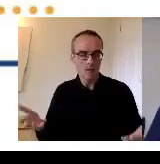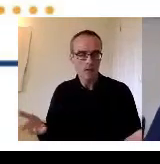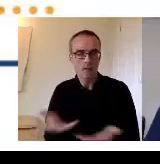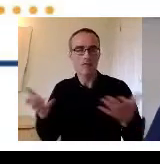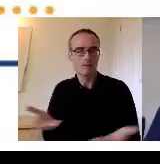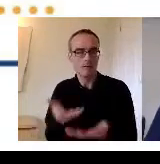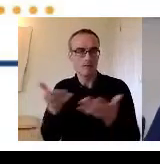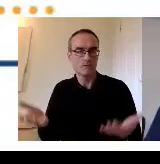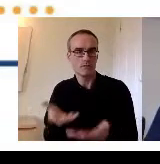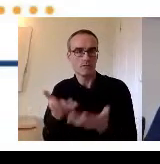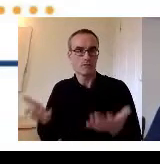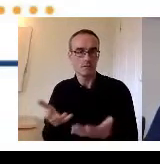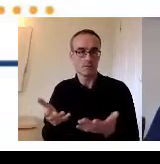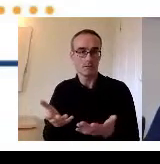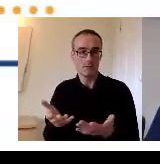their